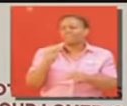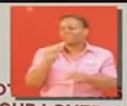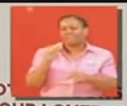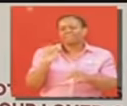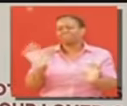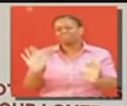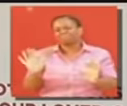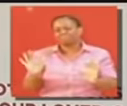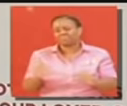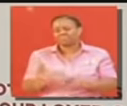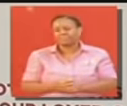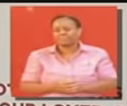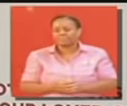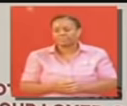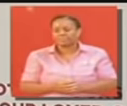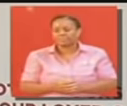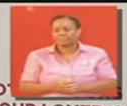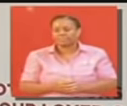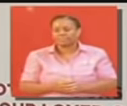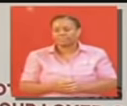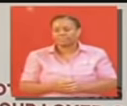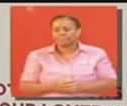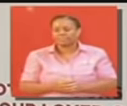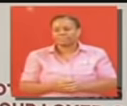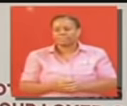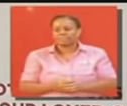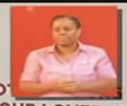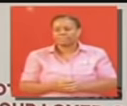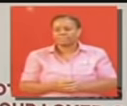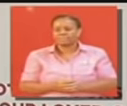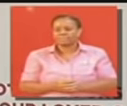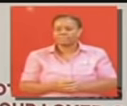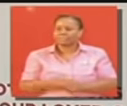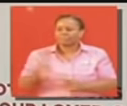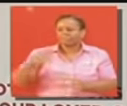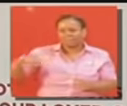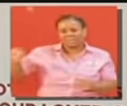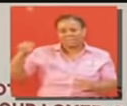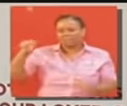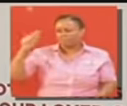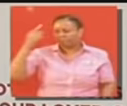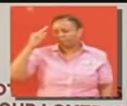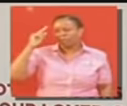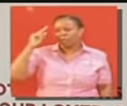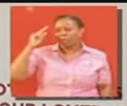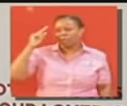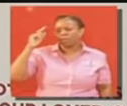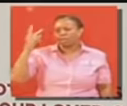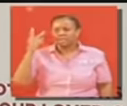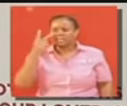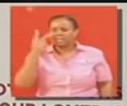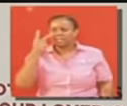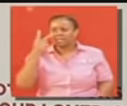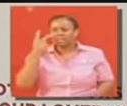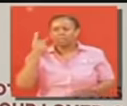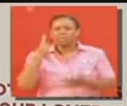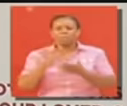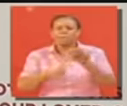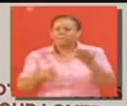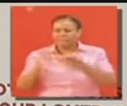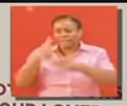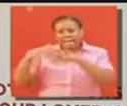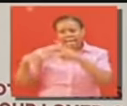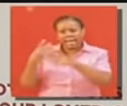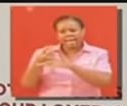ones that either detect the genetic material of the virus, those are the PCR tests, or some part of